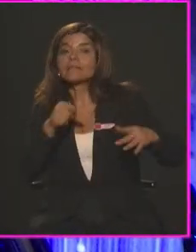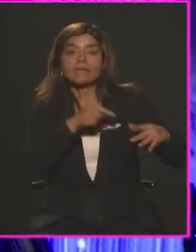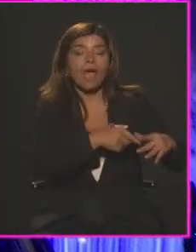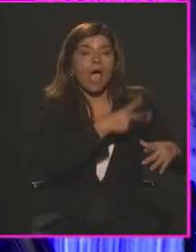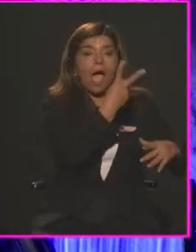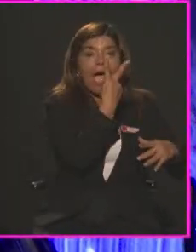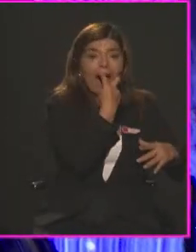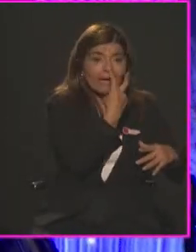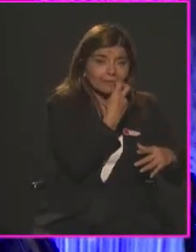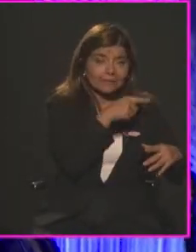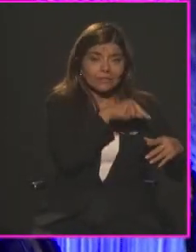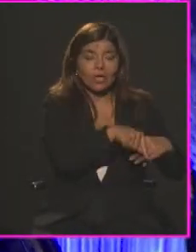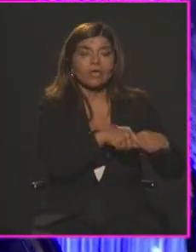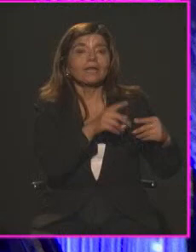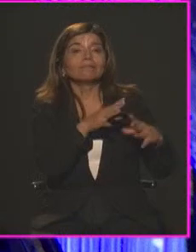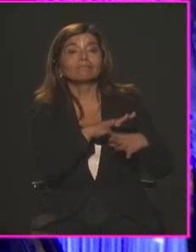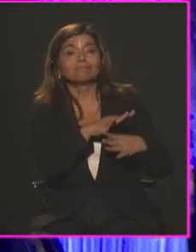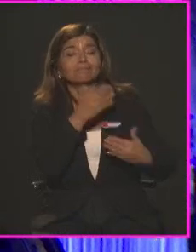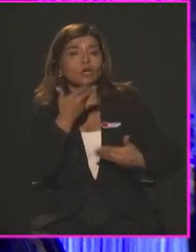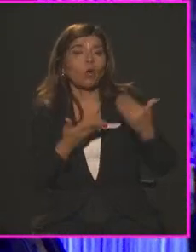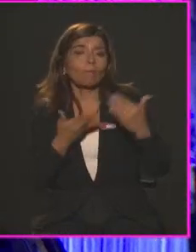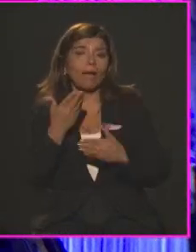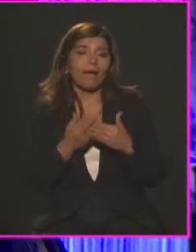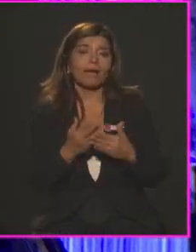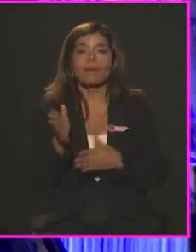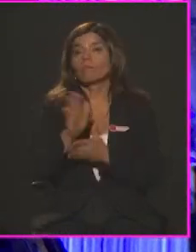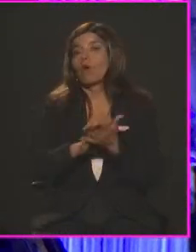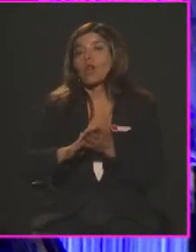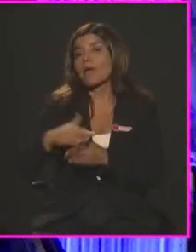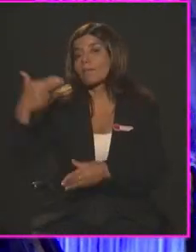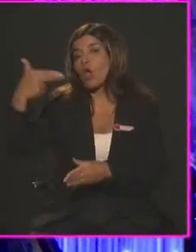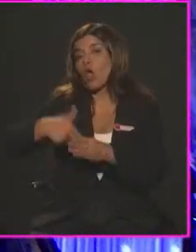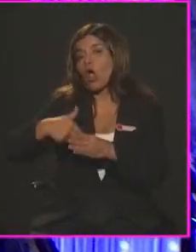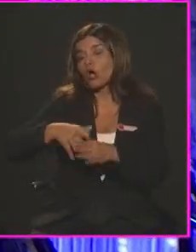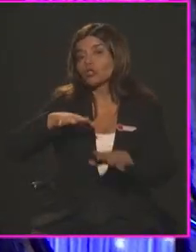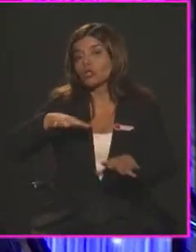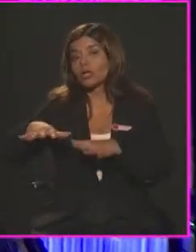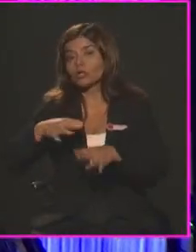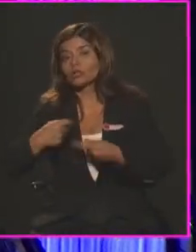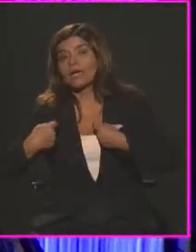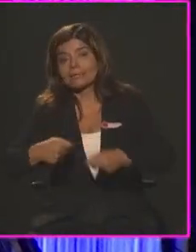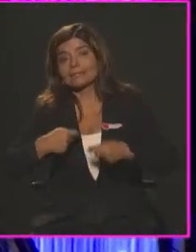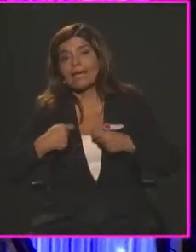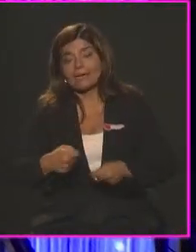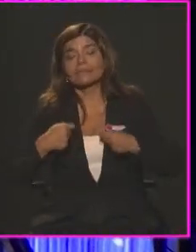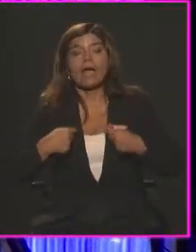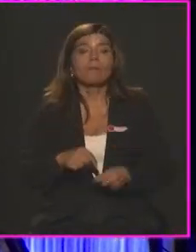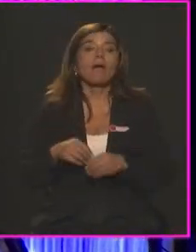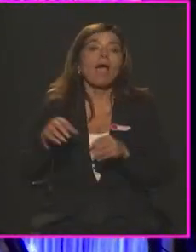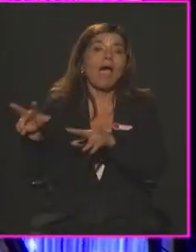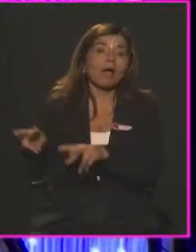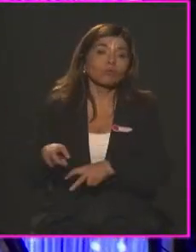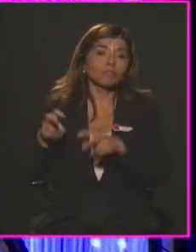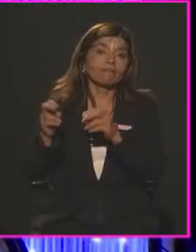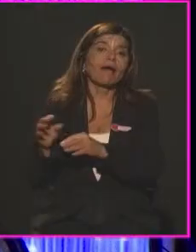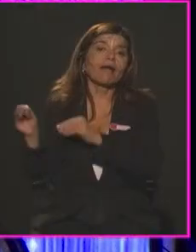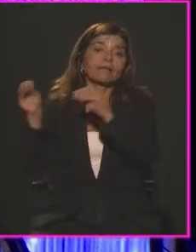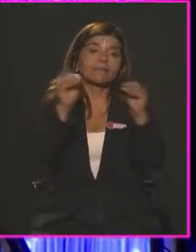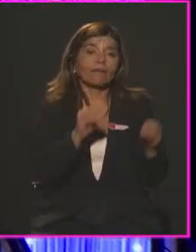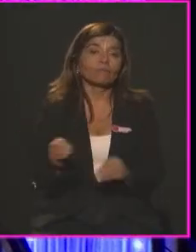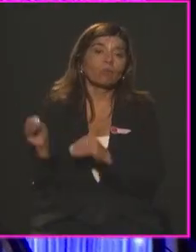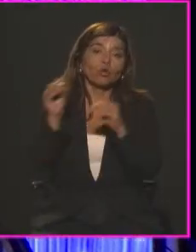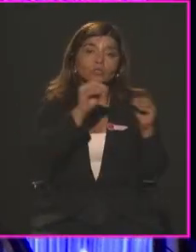to grow food, to harvest it, store it, transport it, and get it to our tables. And all of that